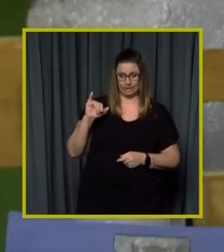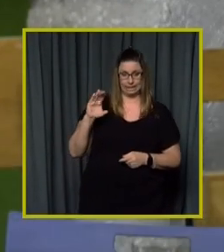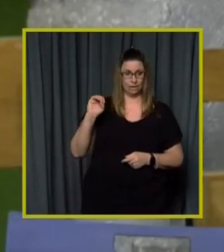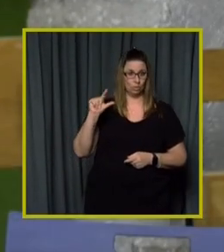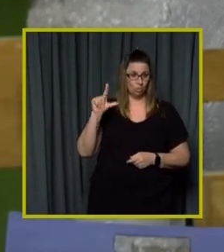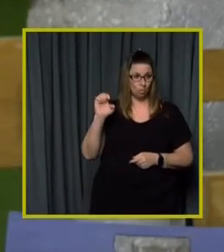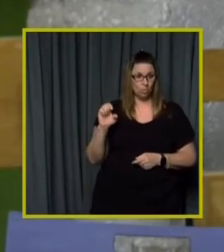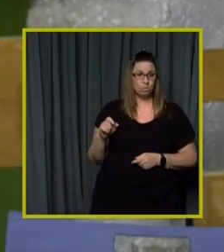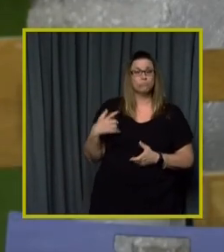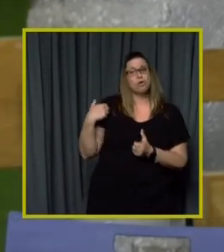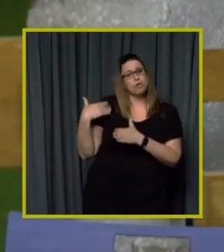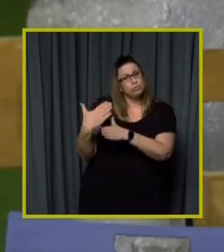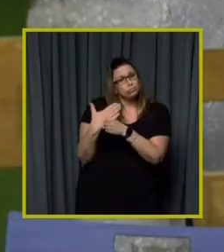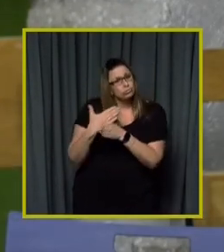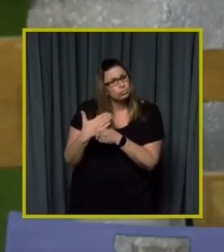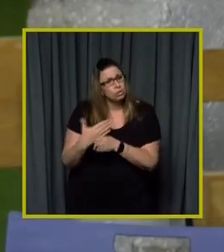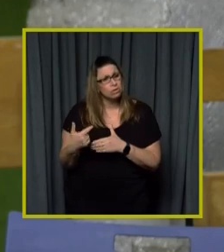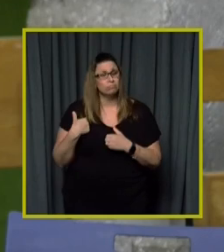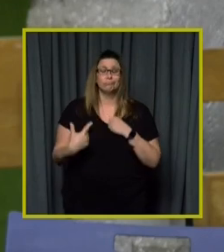in the city of Detroit.